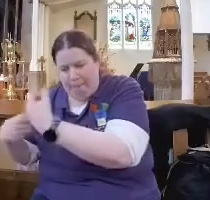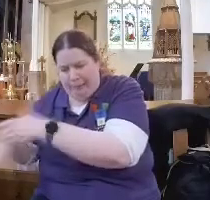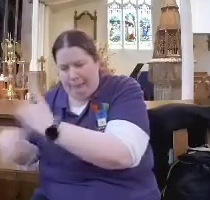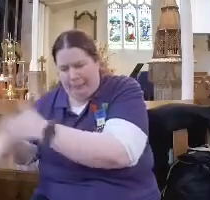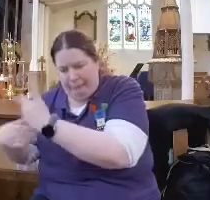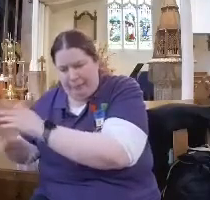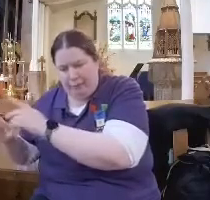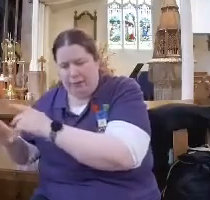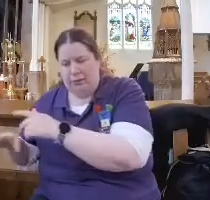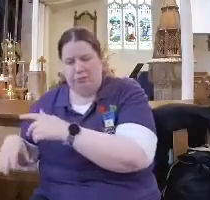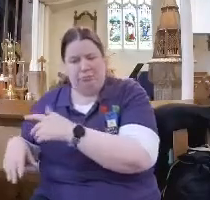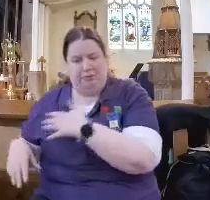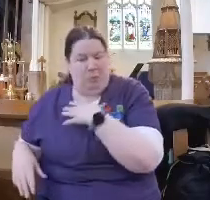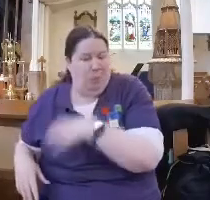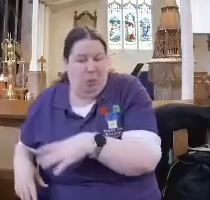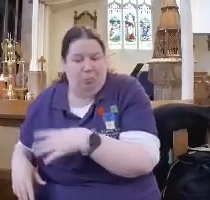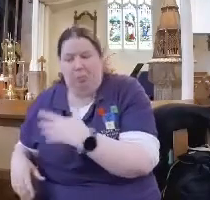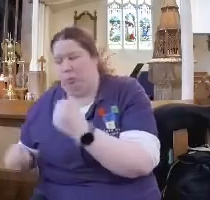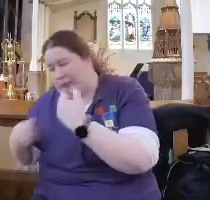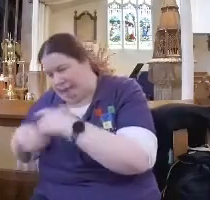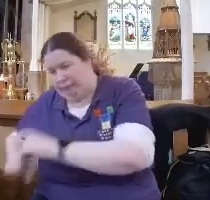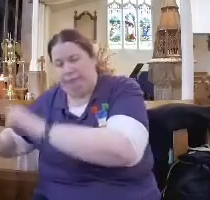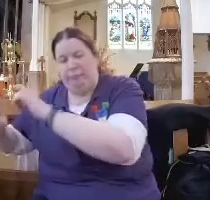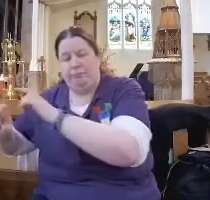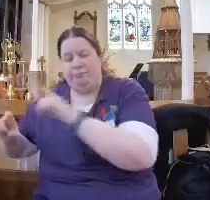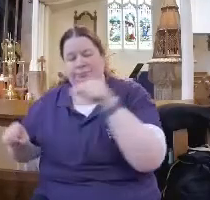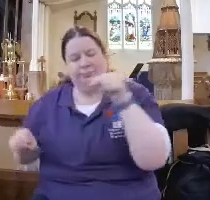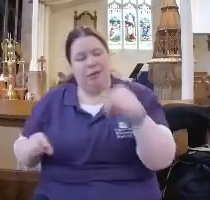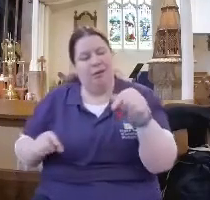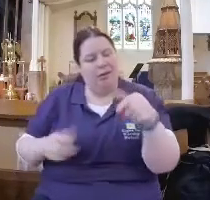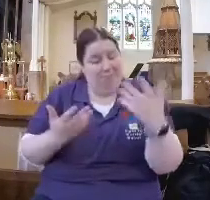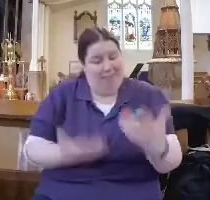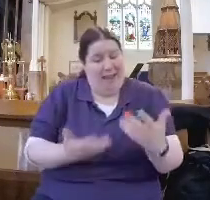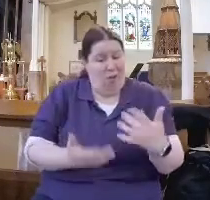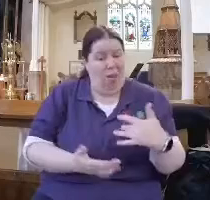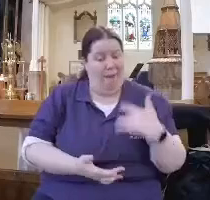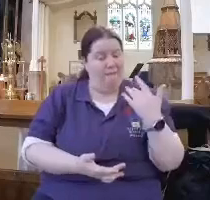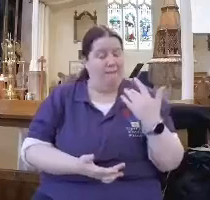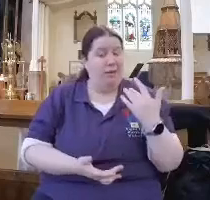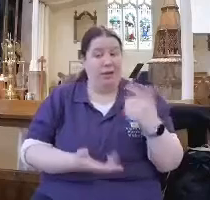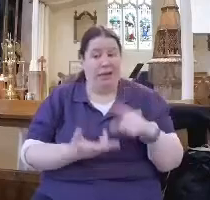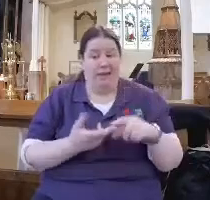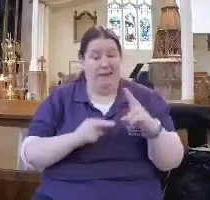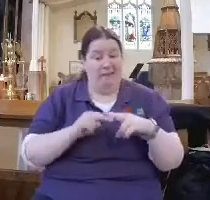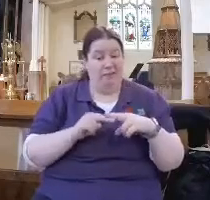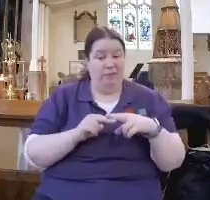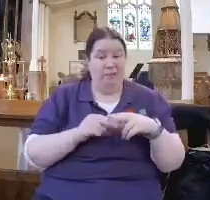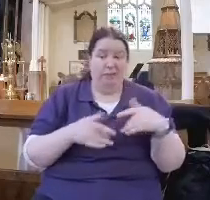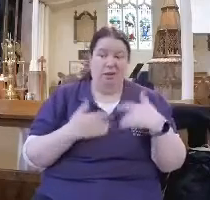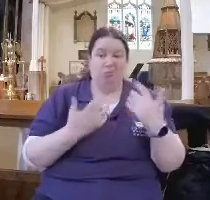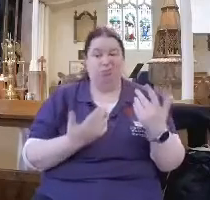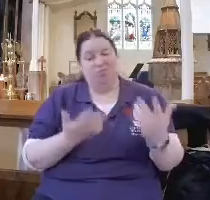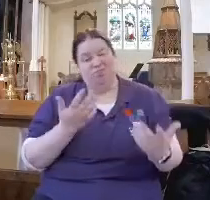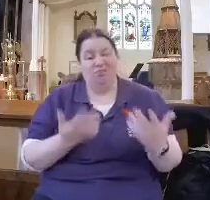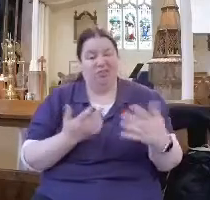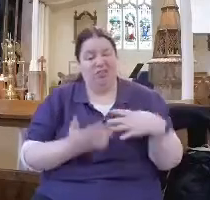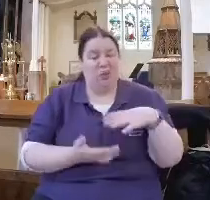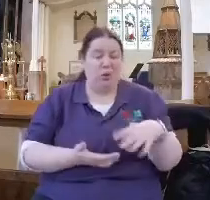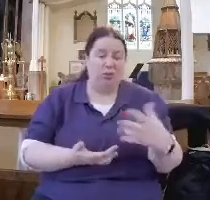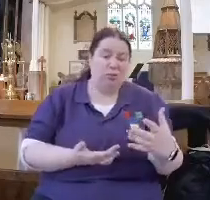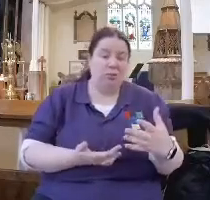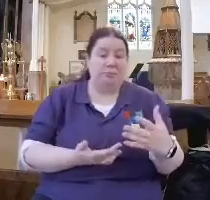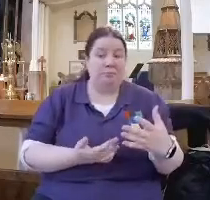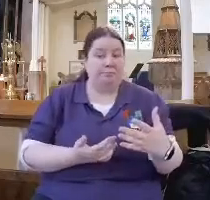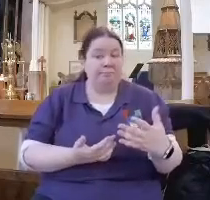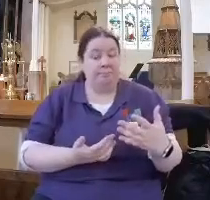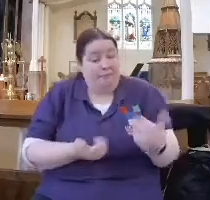But we all have things we don't want to do, but we do them because we have to.